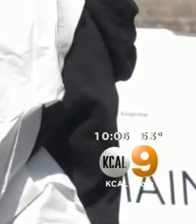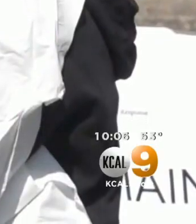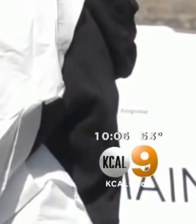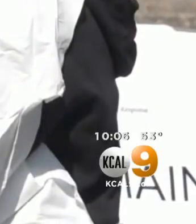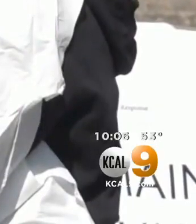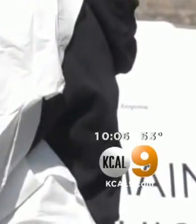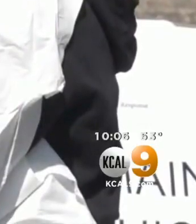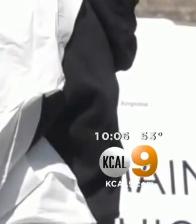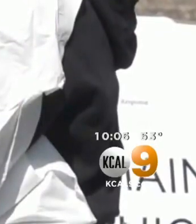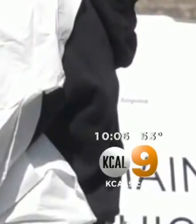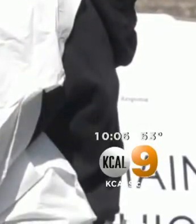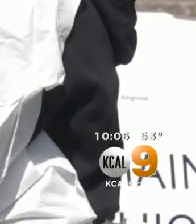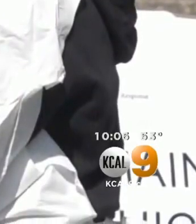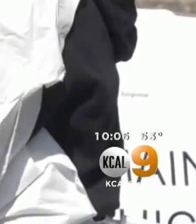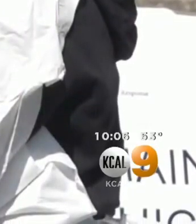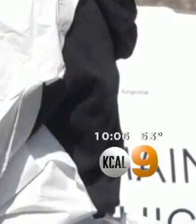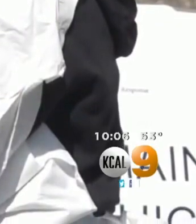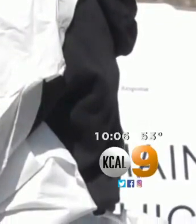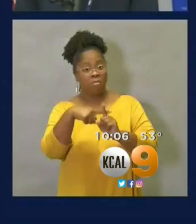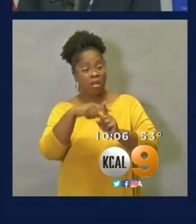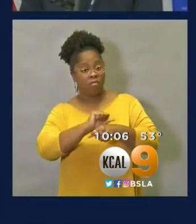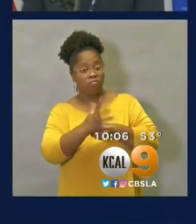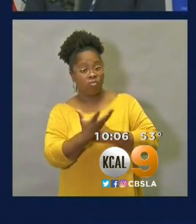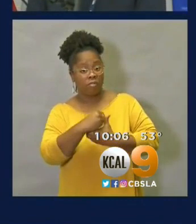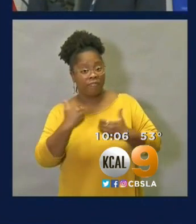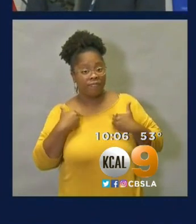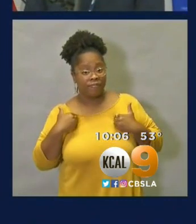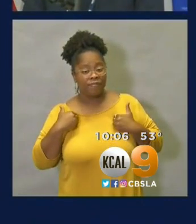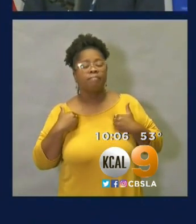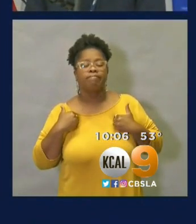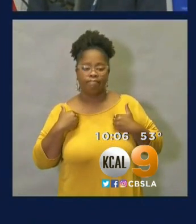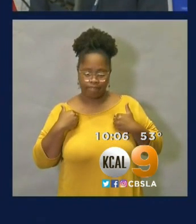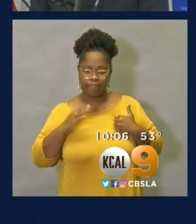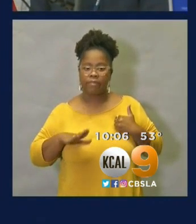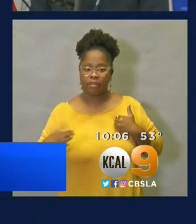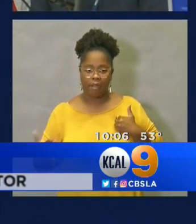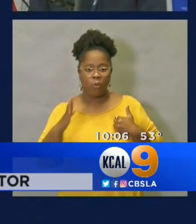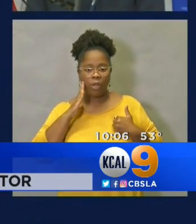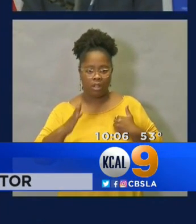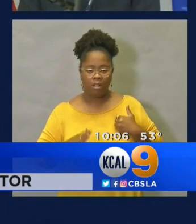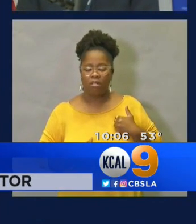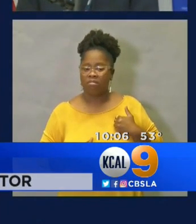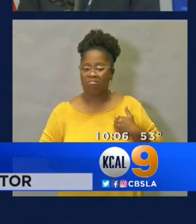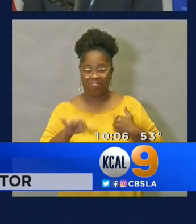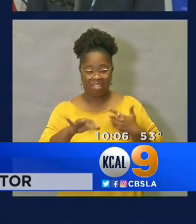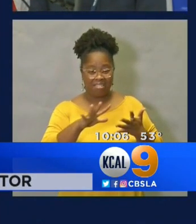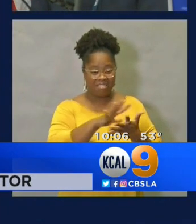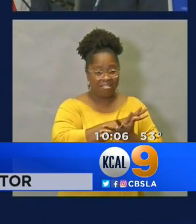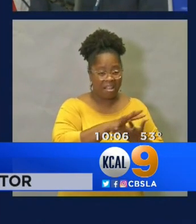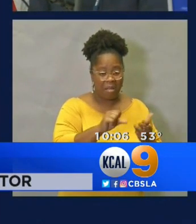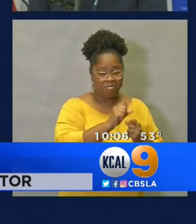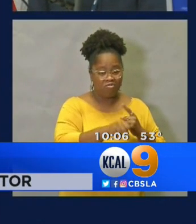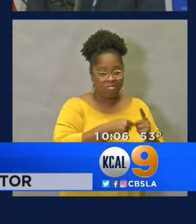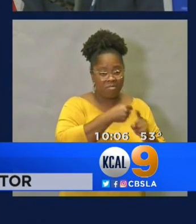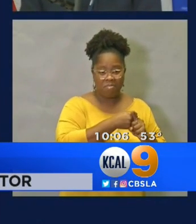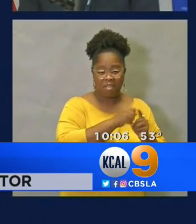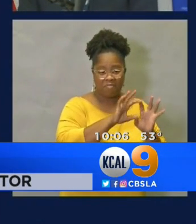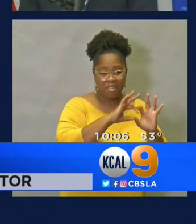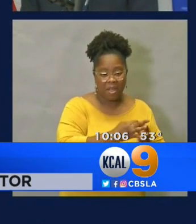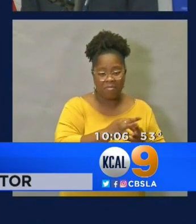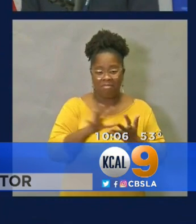and 10 people test positive every minute. The damaging impact to our families and our local hospitals from this surge is